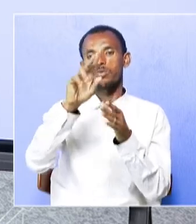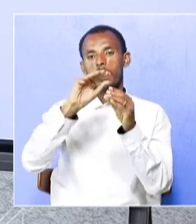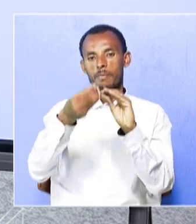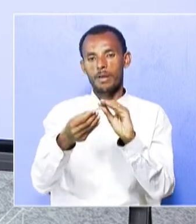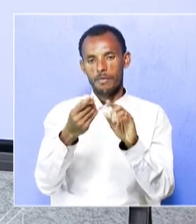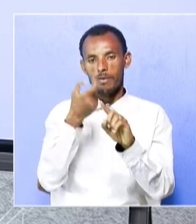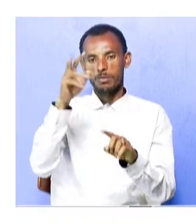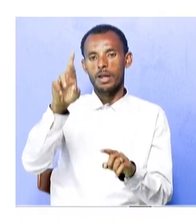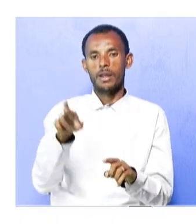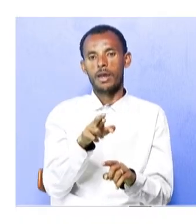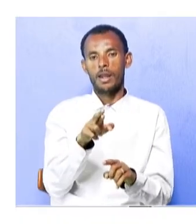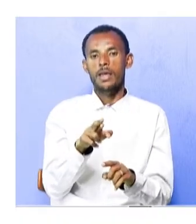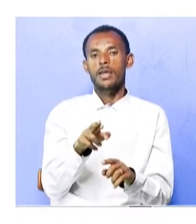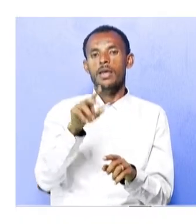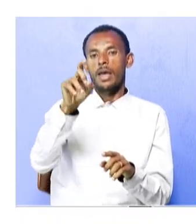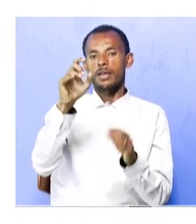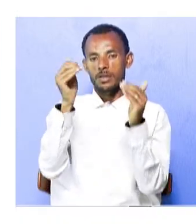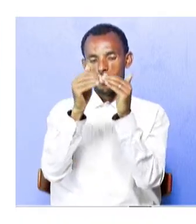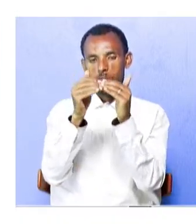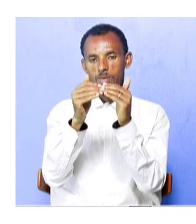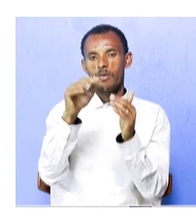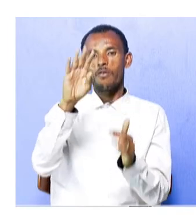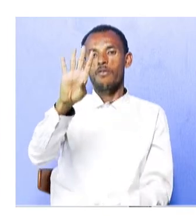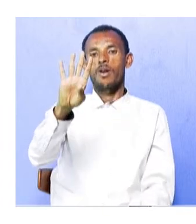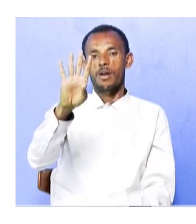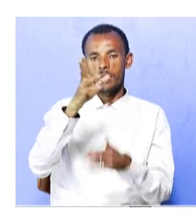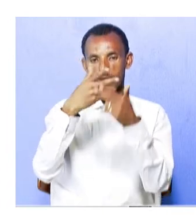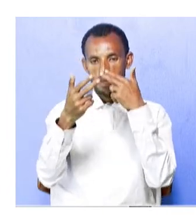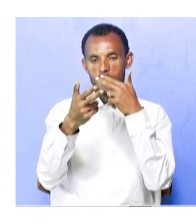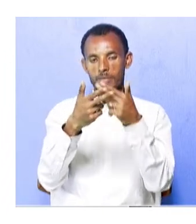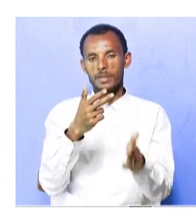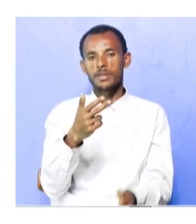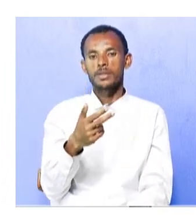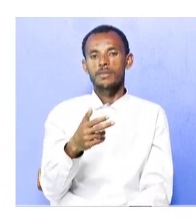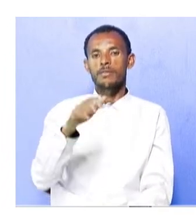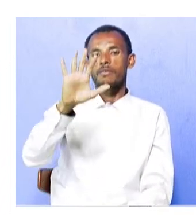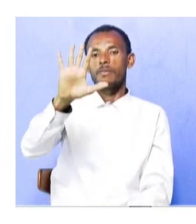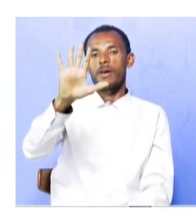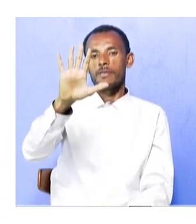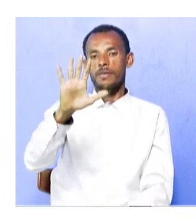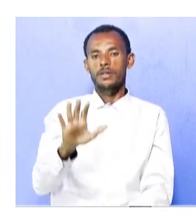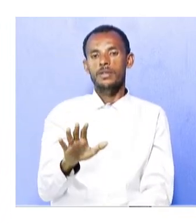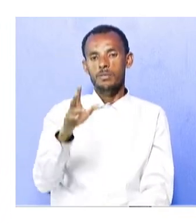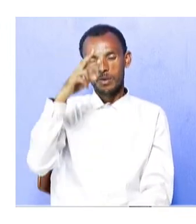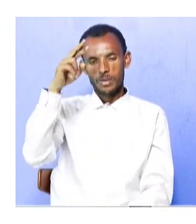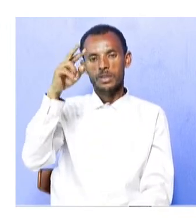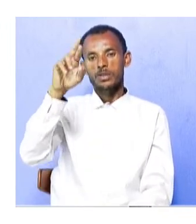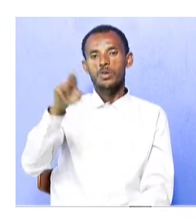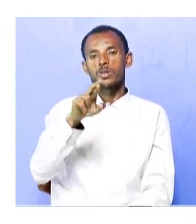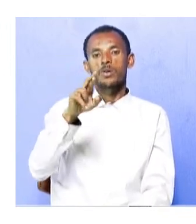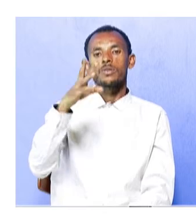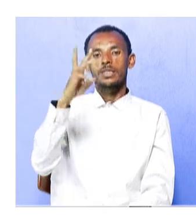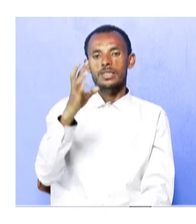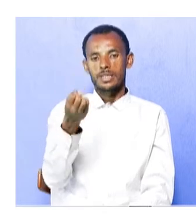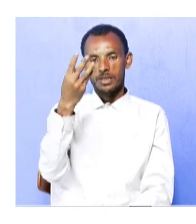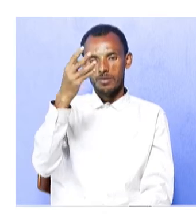the radical. So x becomes 4 times 5, because the square root of 16 is 4, square root